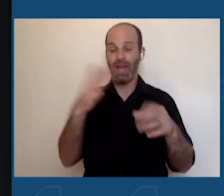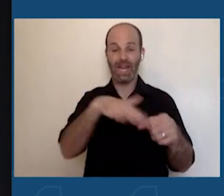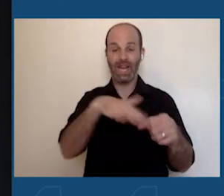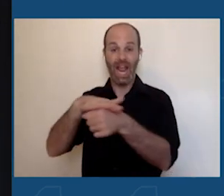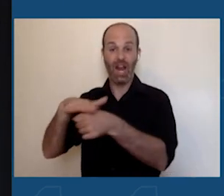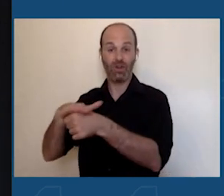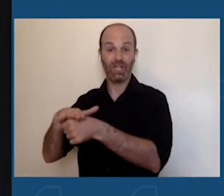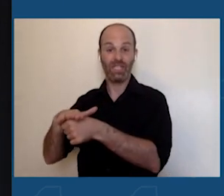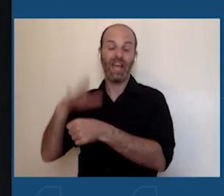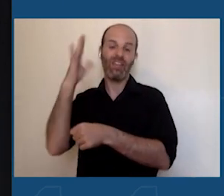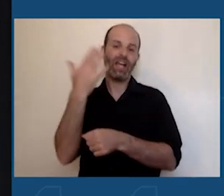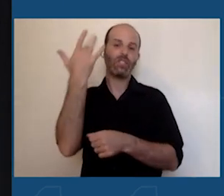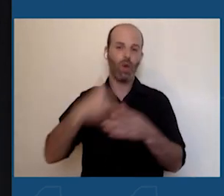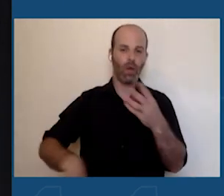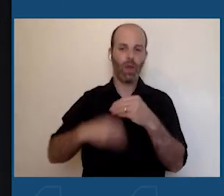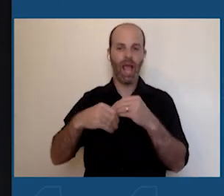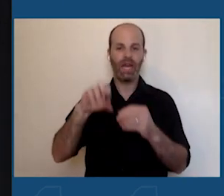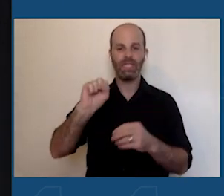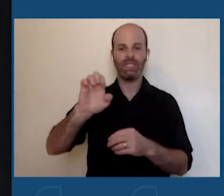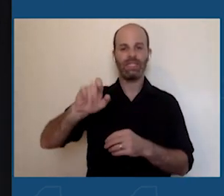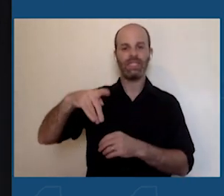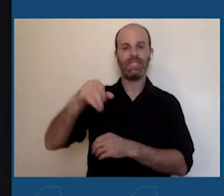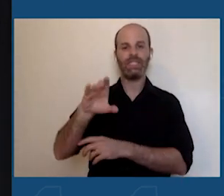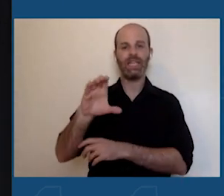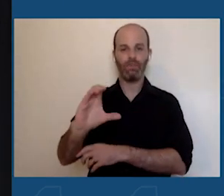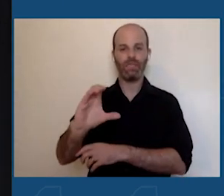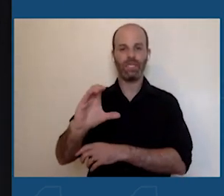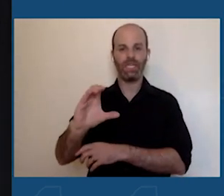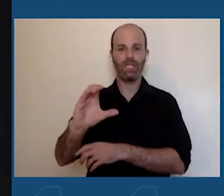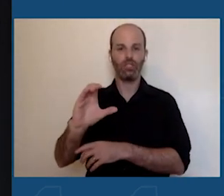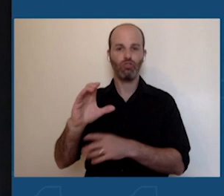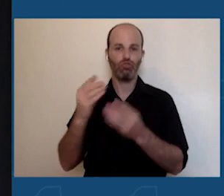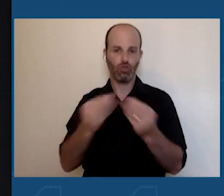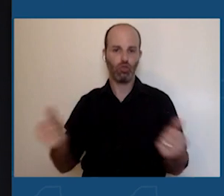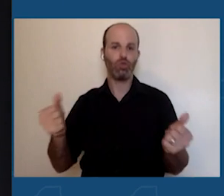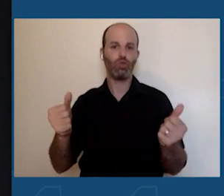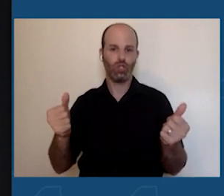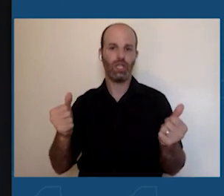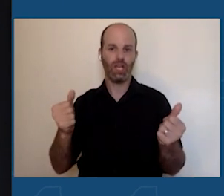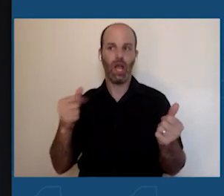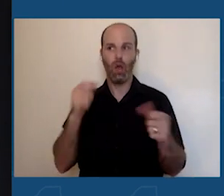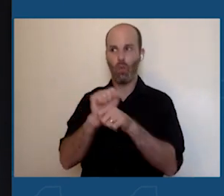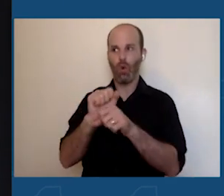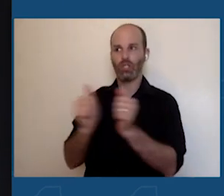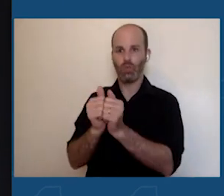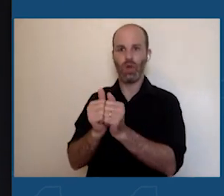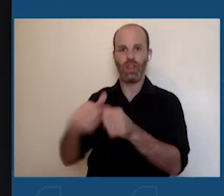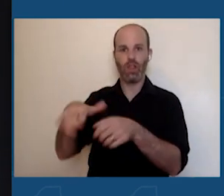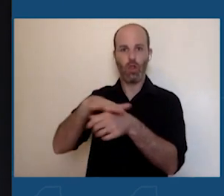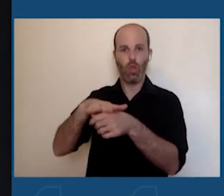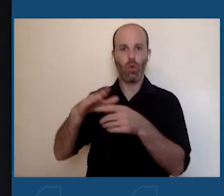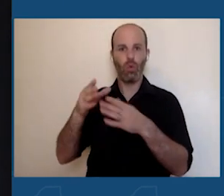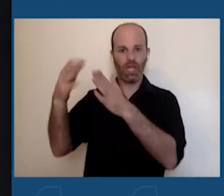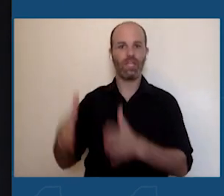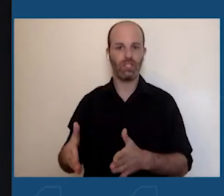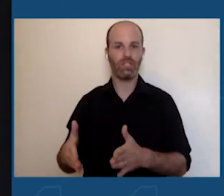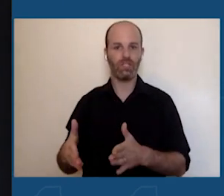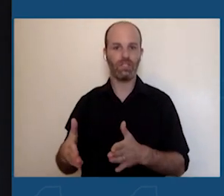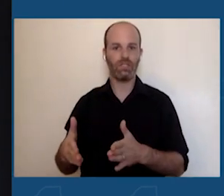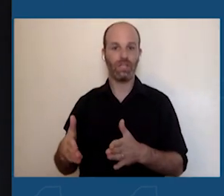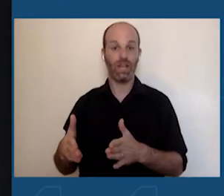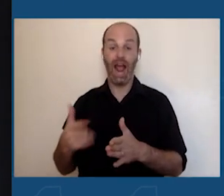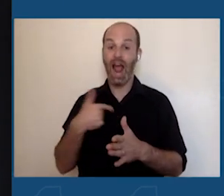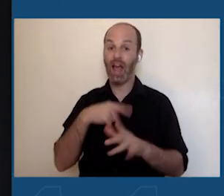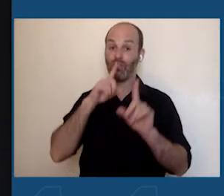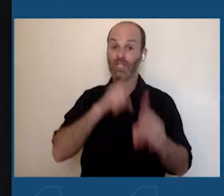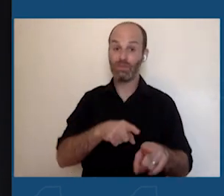Improvement Program, worked together with our environmental leaders. And the response to the program has been tremendous. Thousands